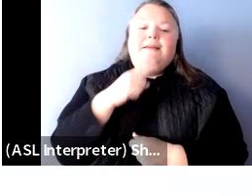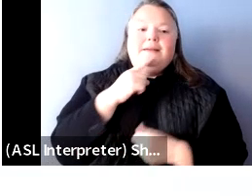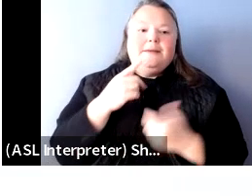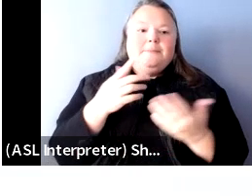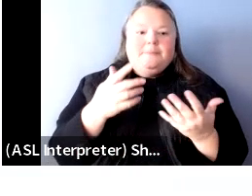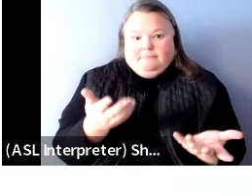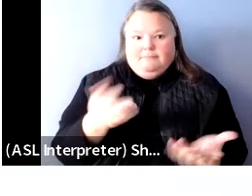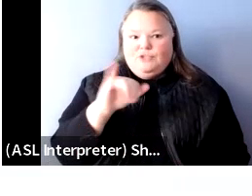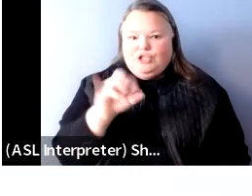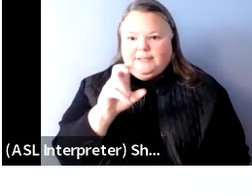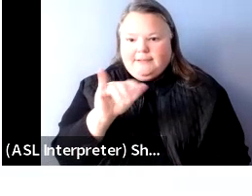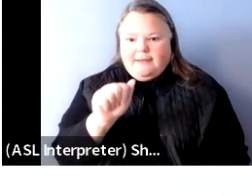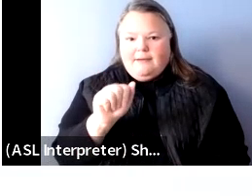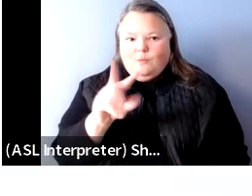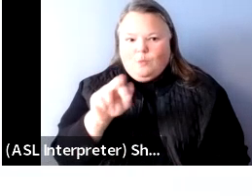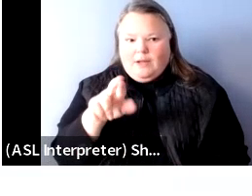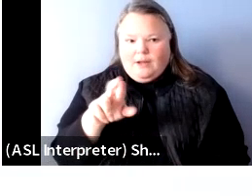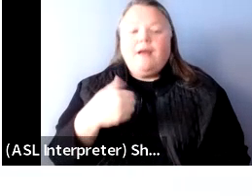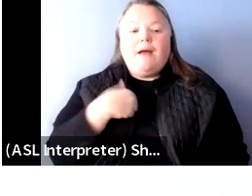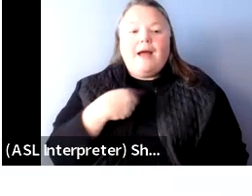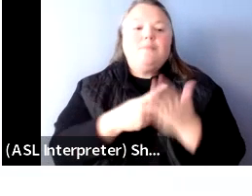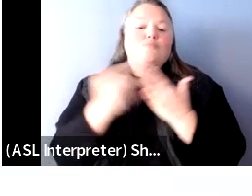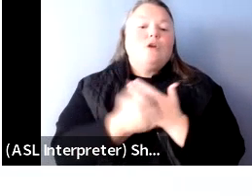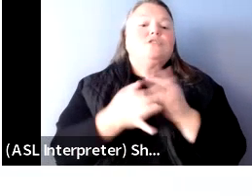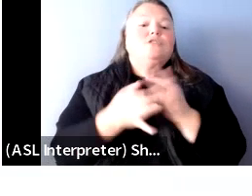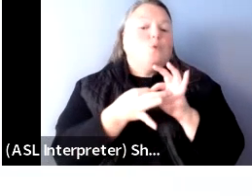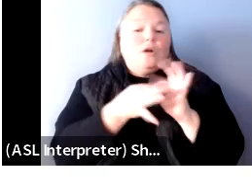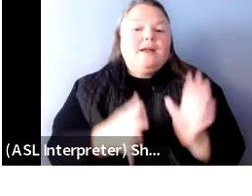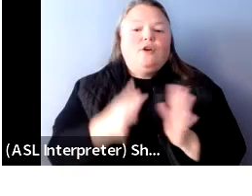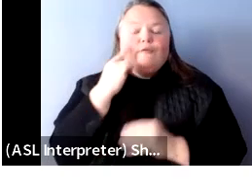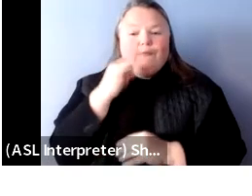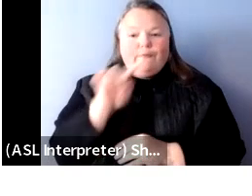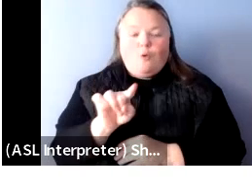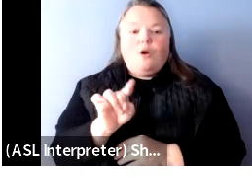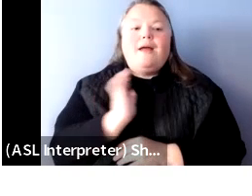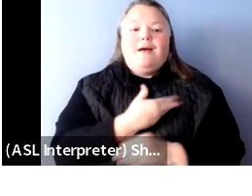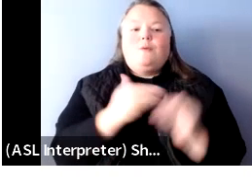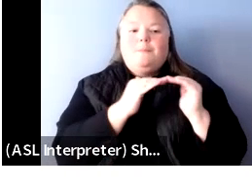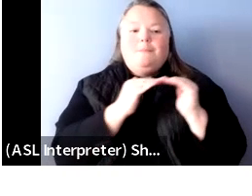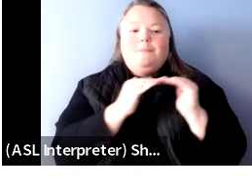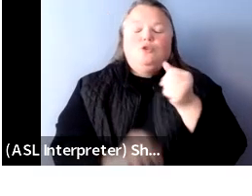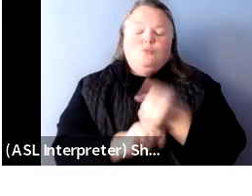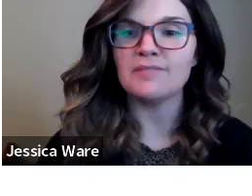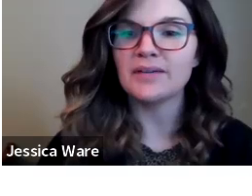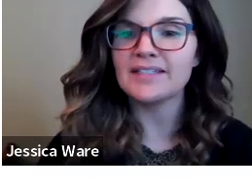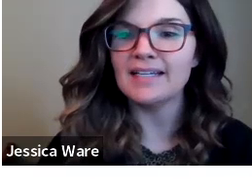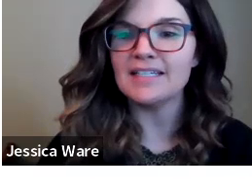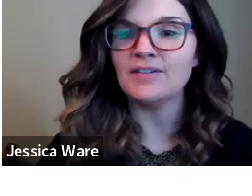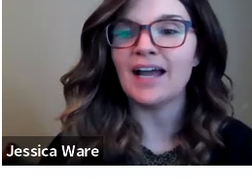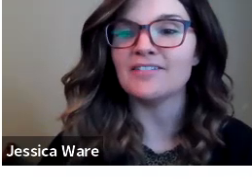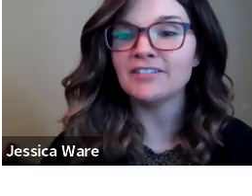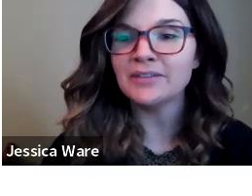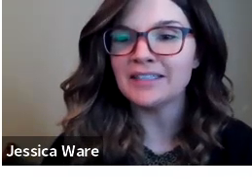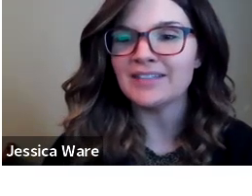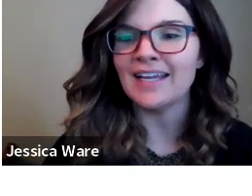Development Institute, and I serve as the project coordinator for KPFC's peer support evaluation. And I'm so excited